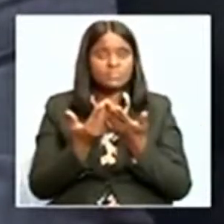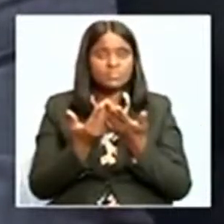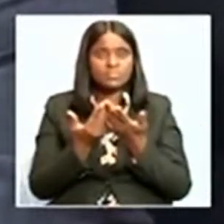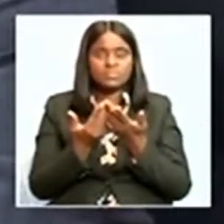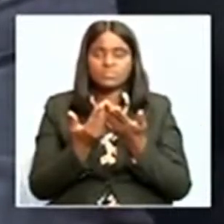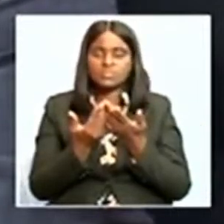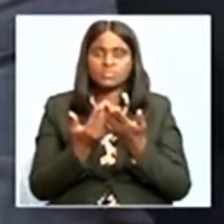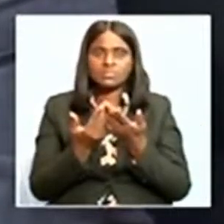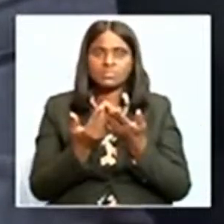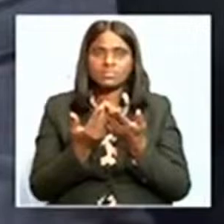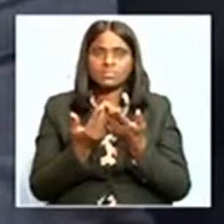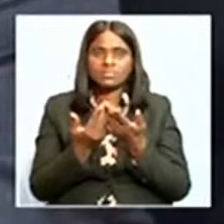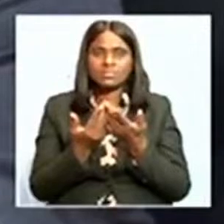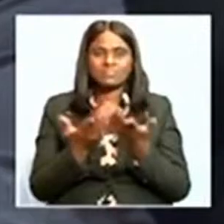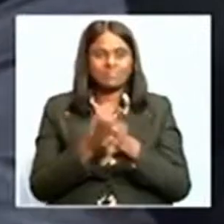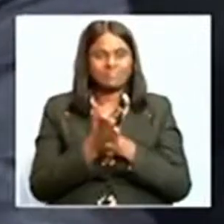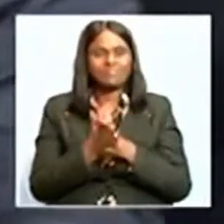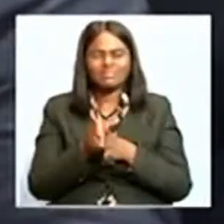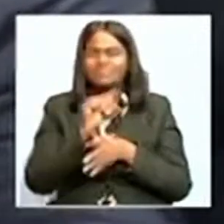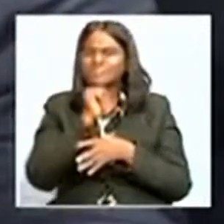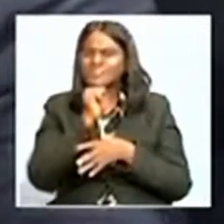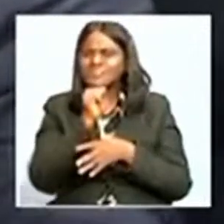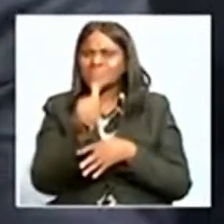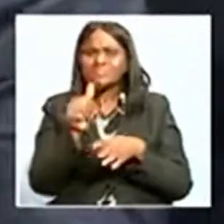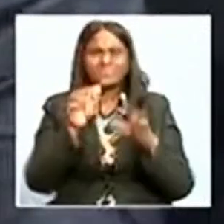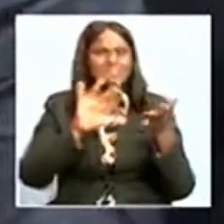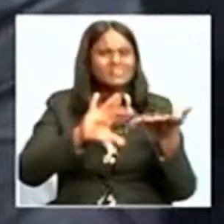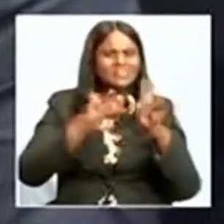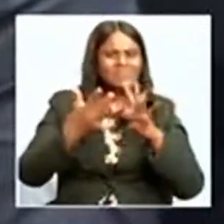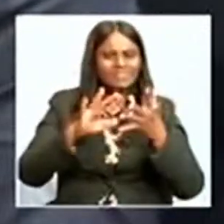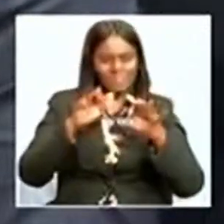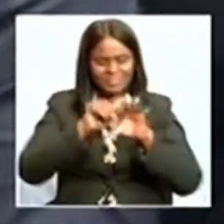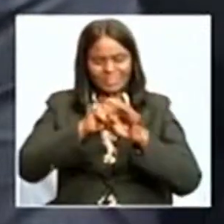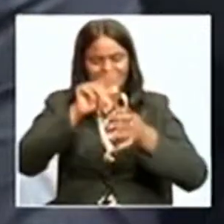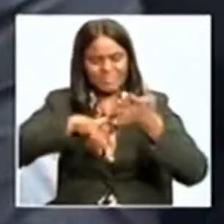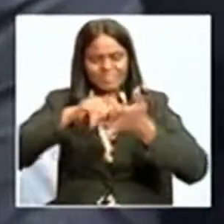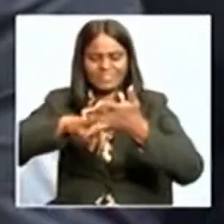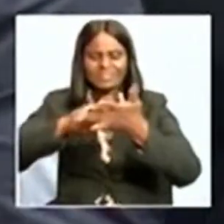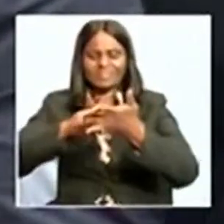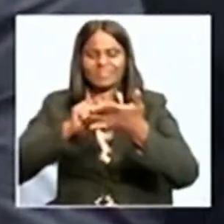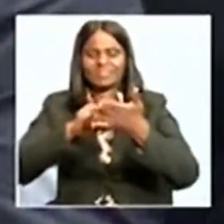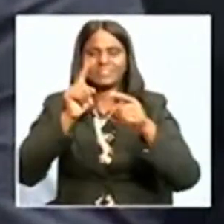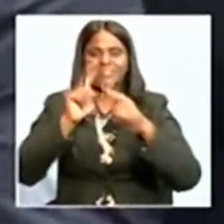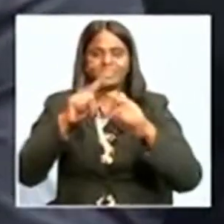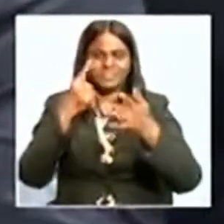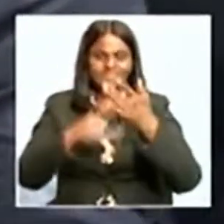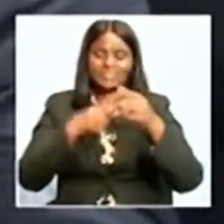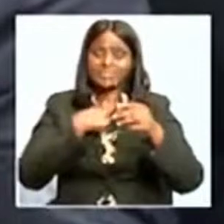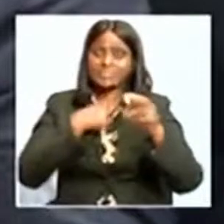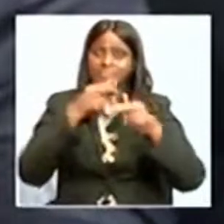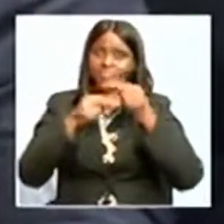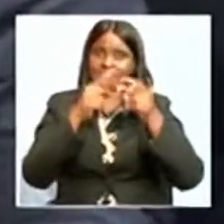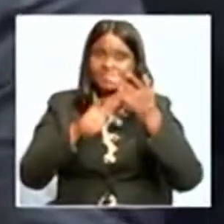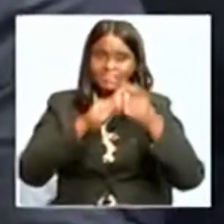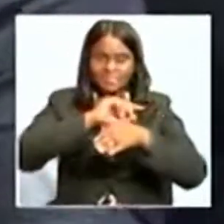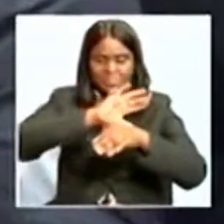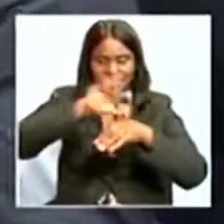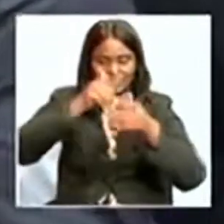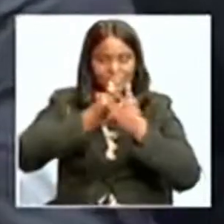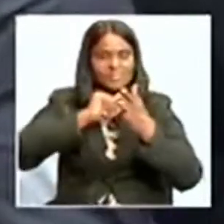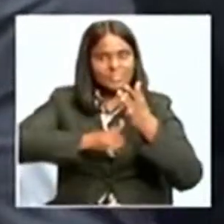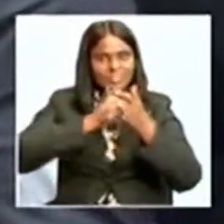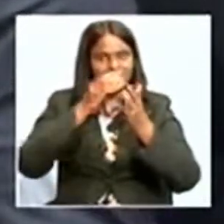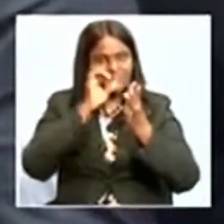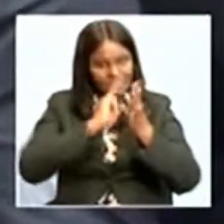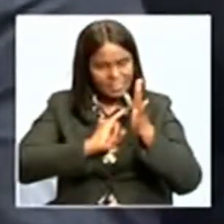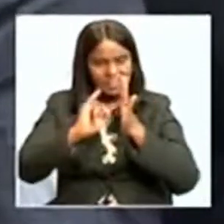be not versatile in our taxation. What do I mean? We all know that we're an import-led